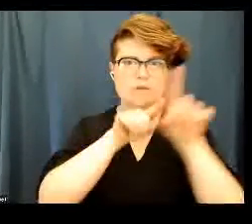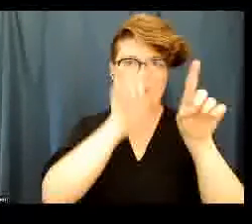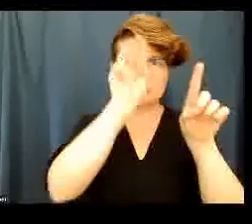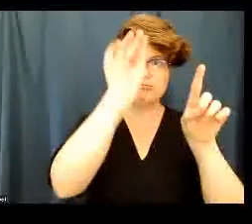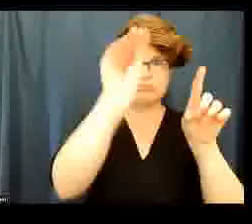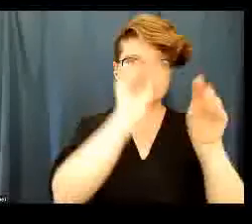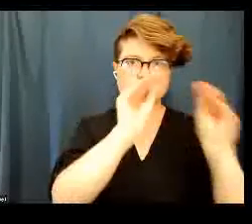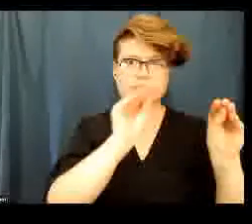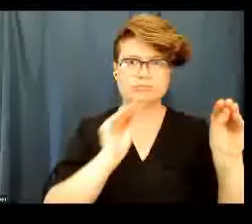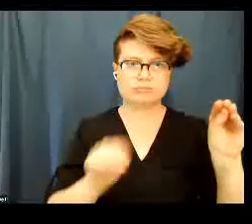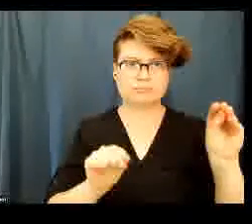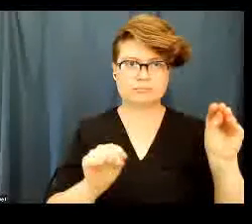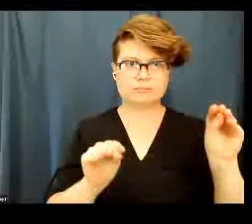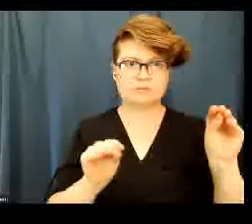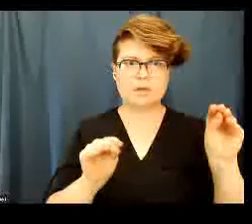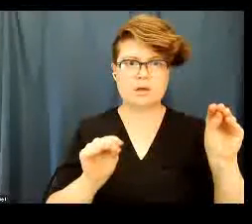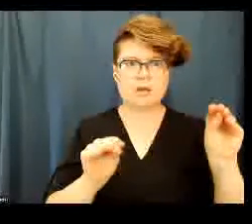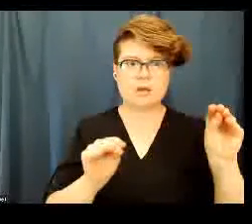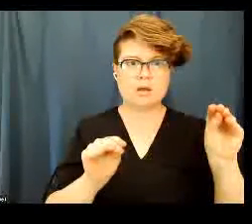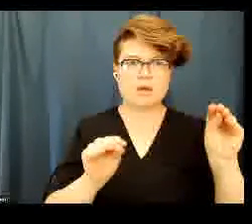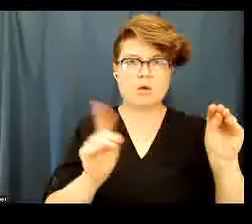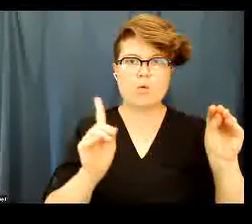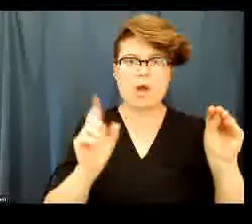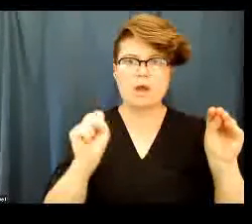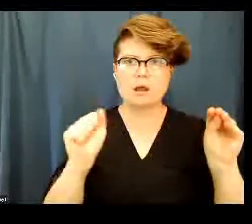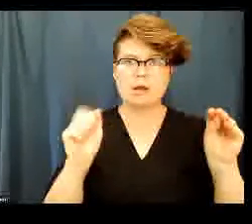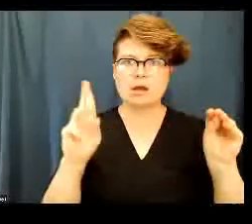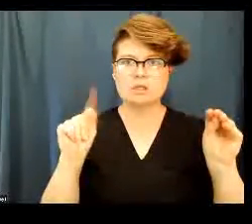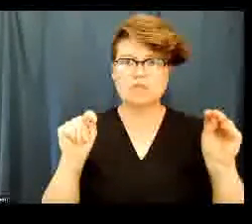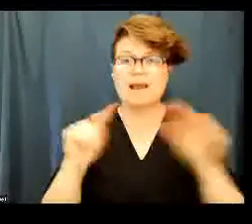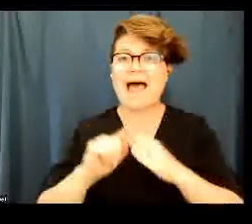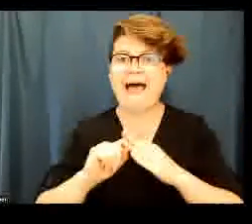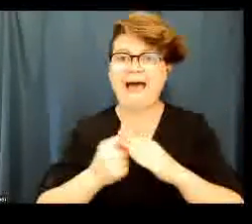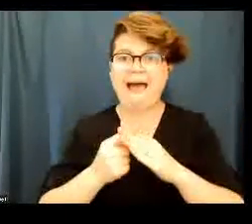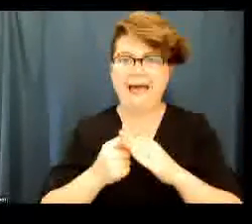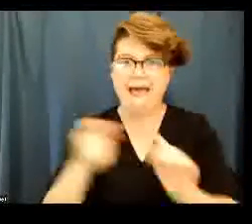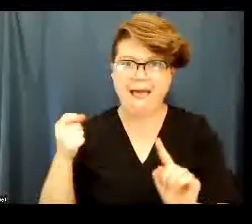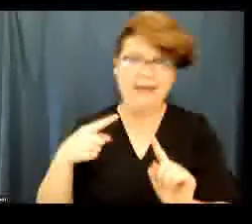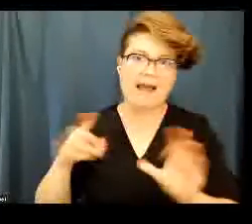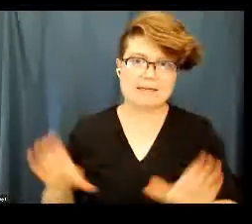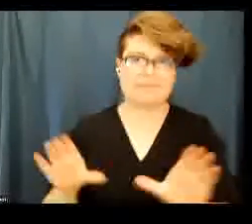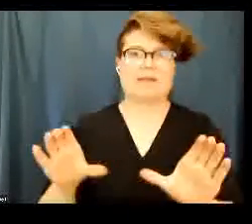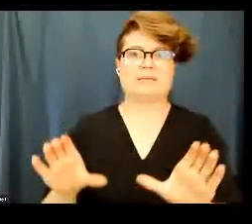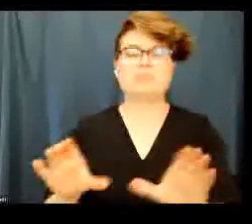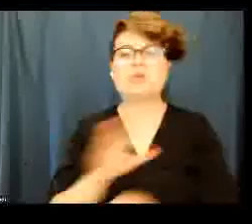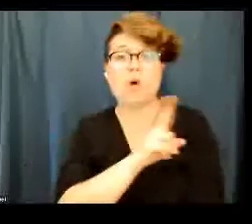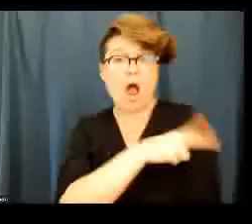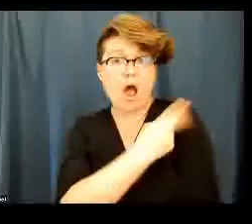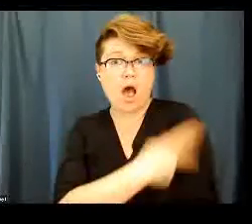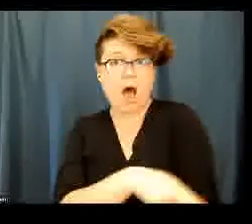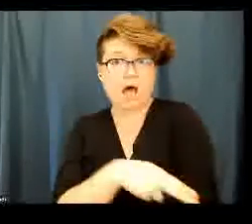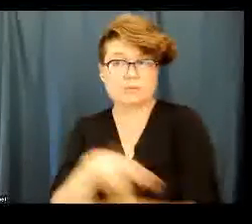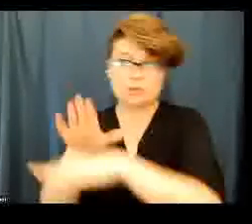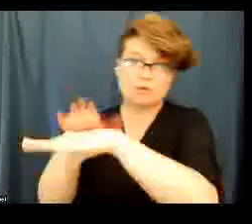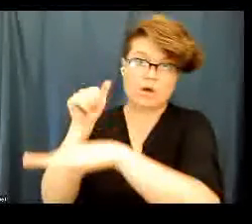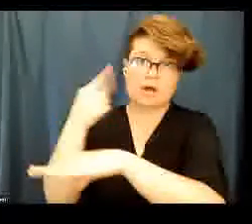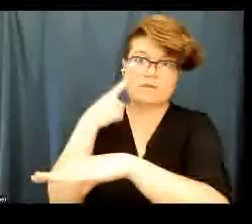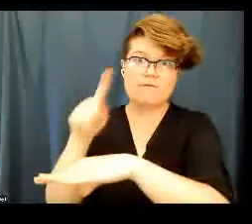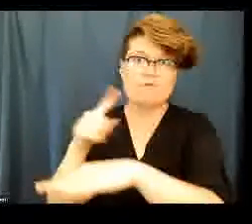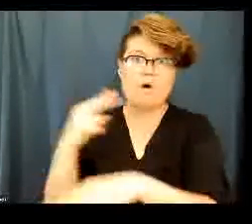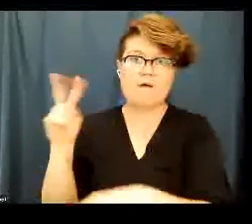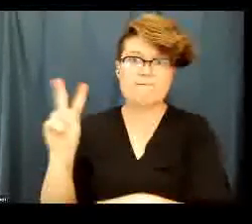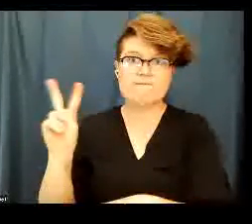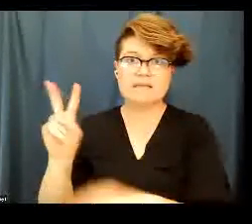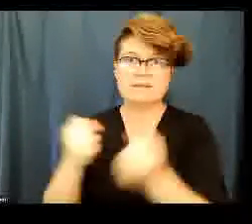where the SART is activated, right? So the hospital calls for the victim advocate. So that's a